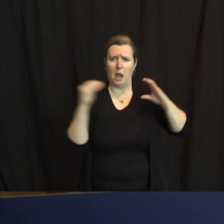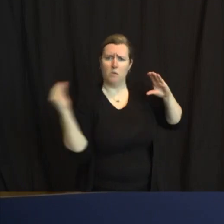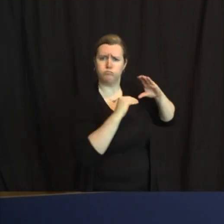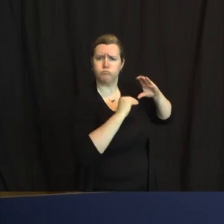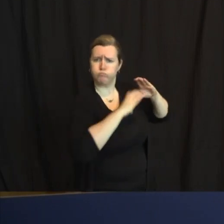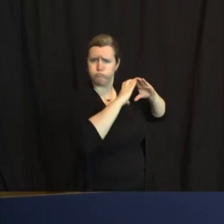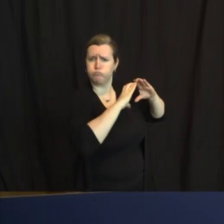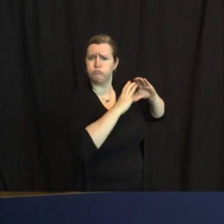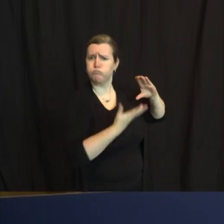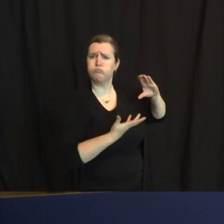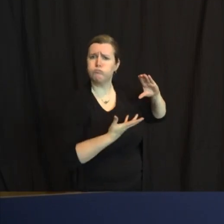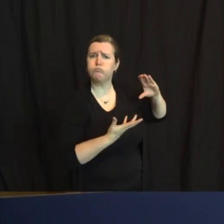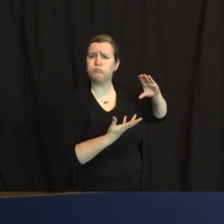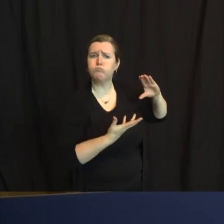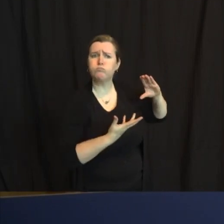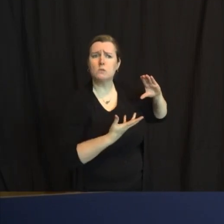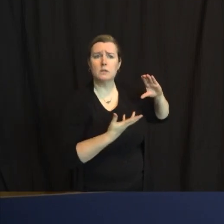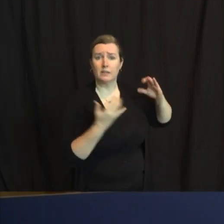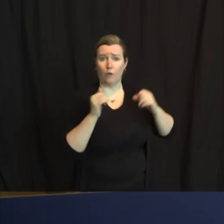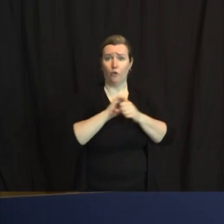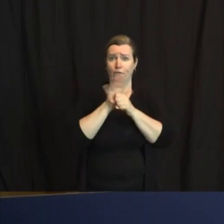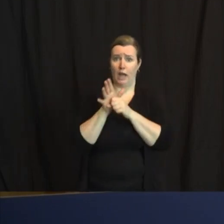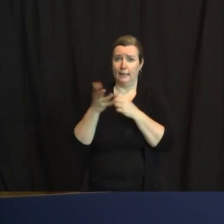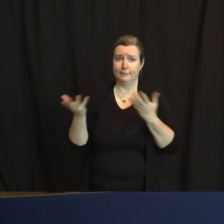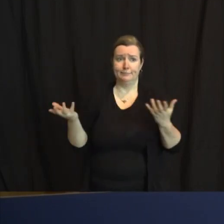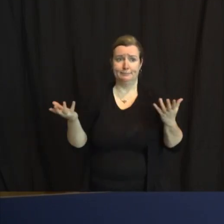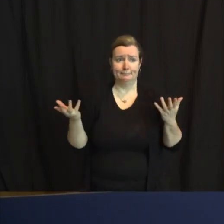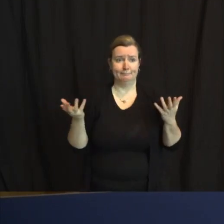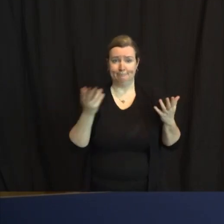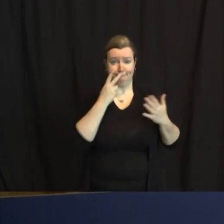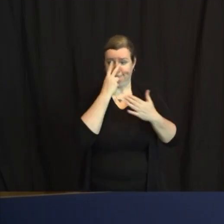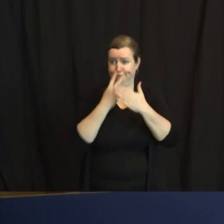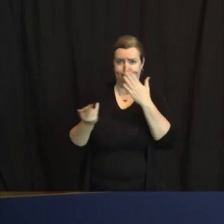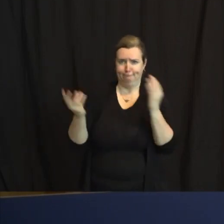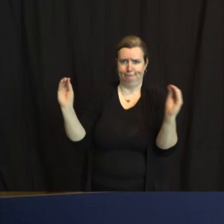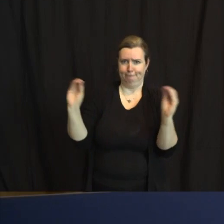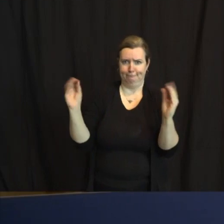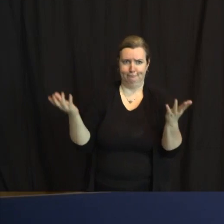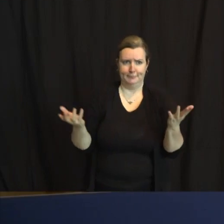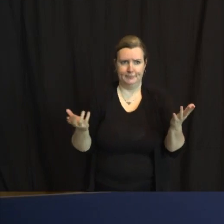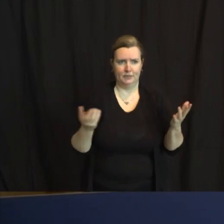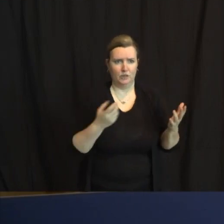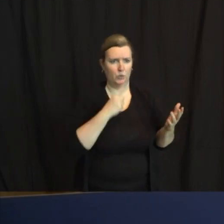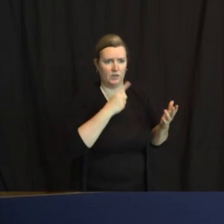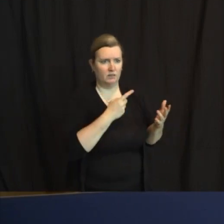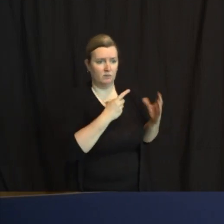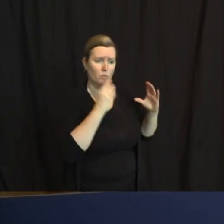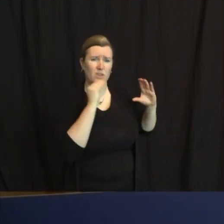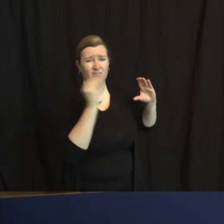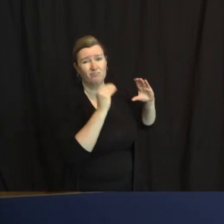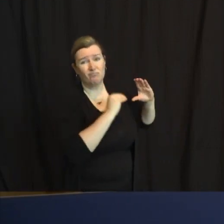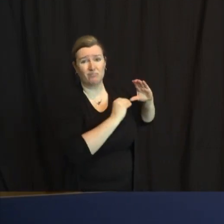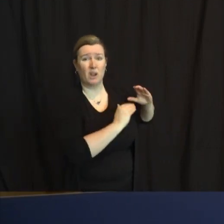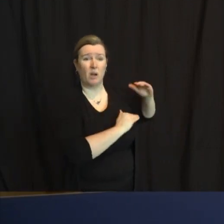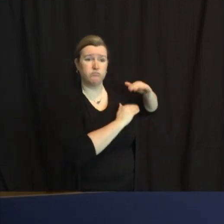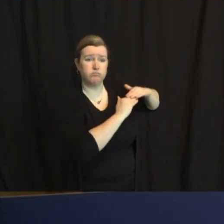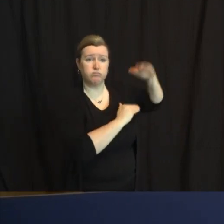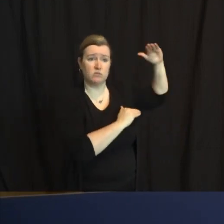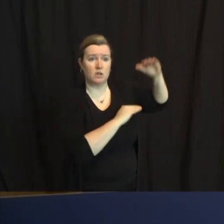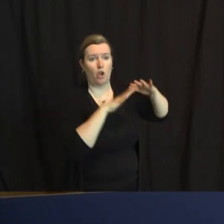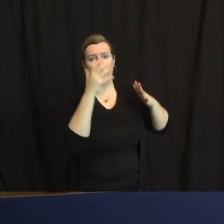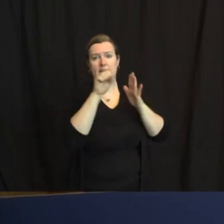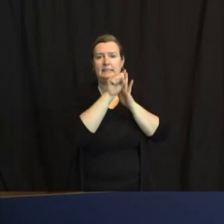issues, but we were the trust fund was the most solvent it's ever been leading up into this pandemic. I know that a bunch of other states have had to borrow